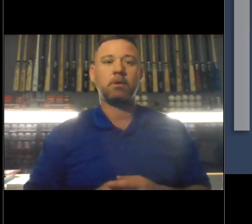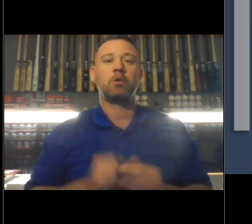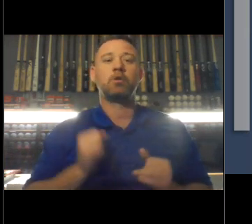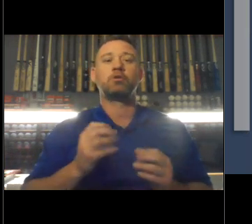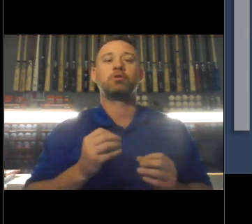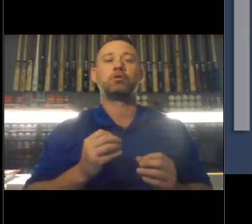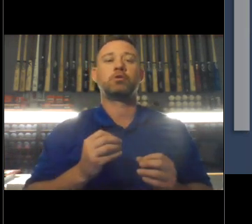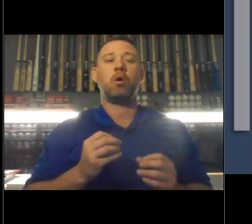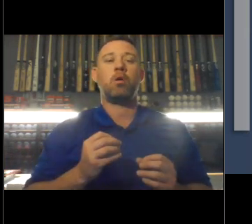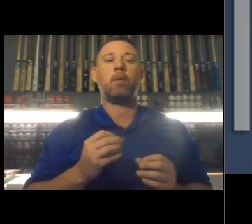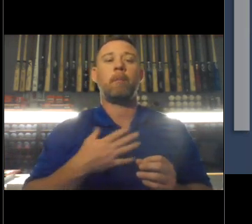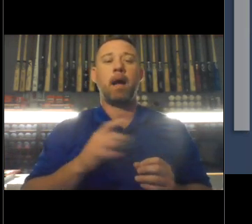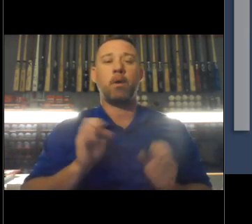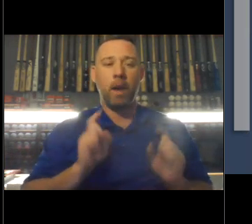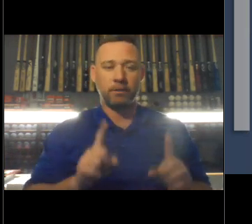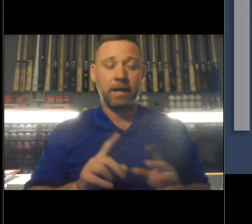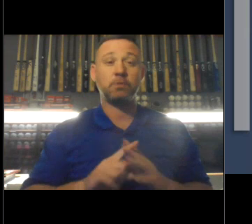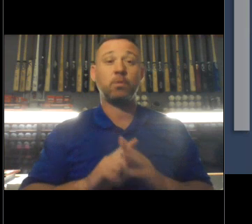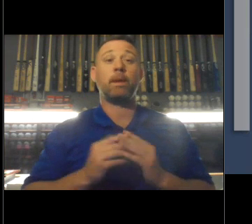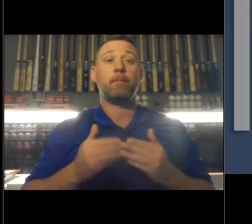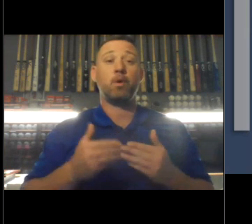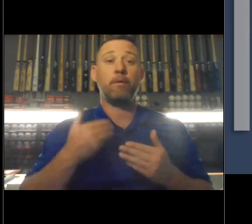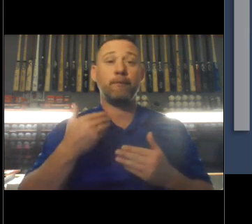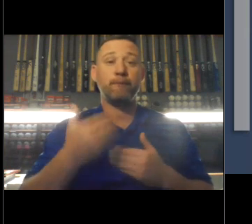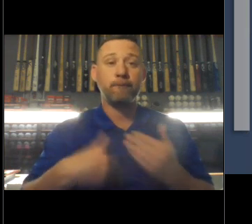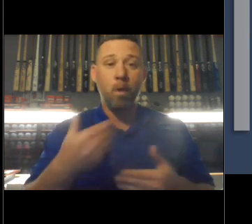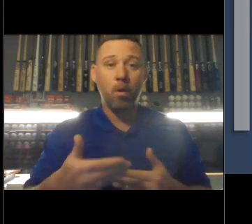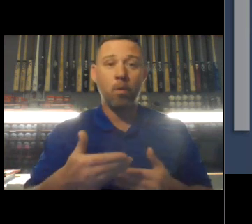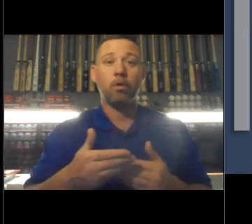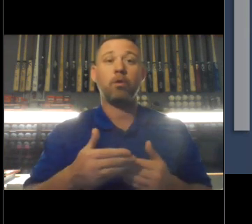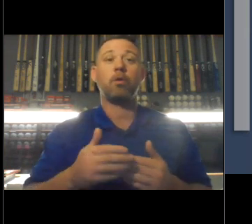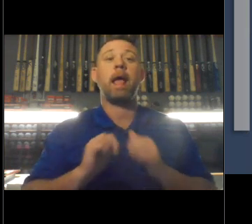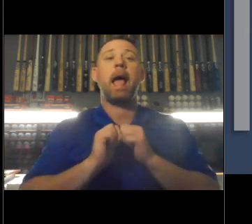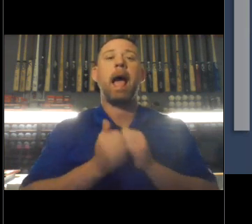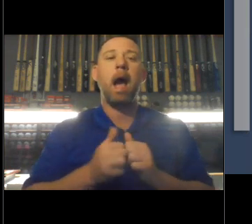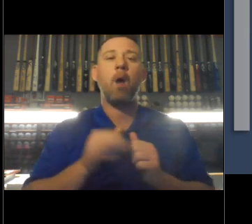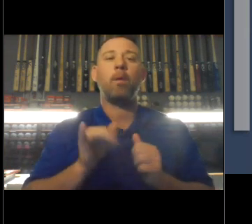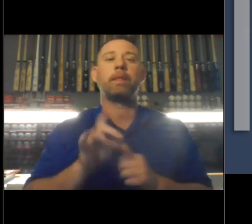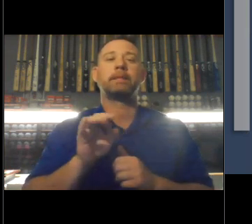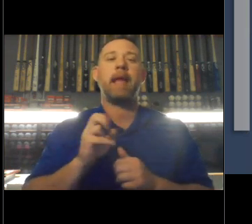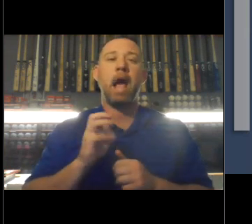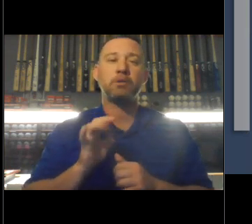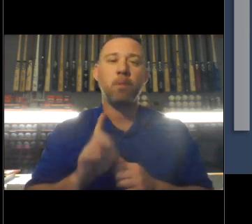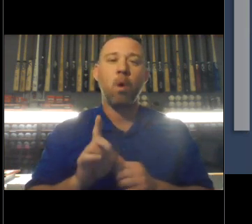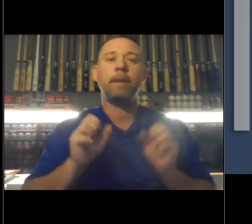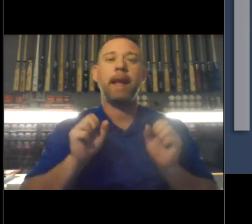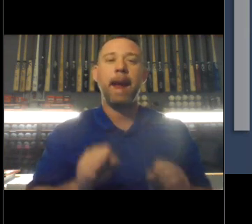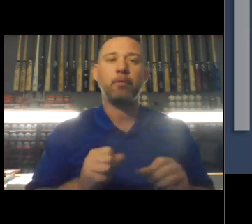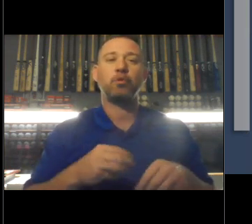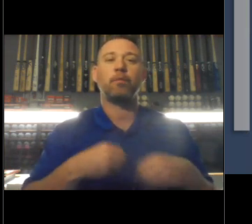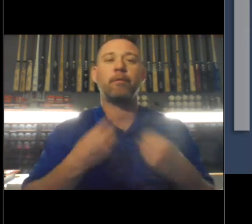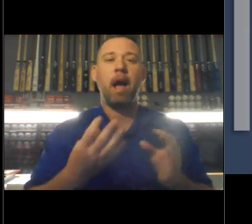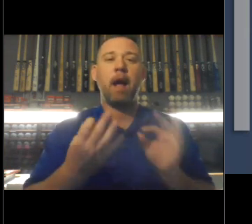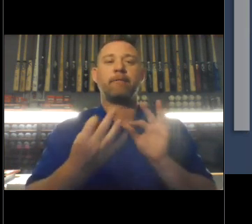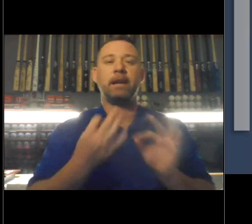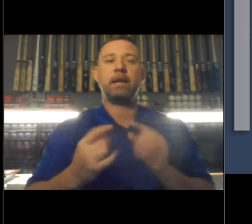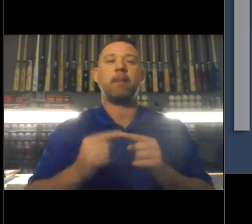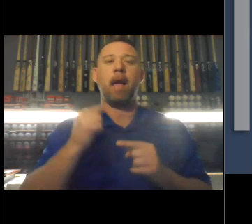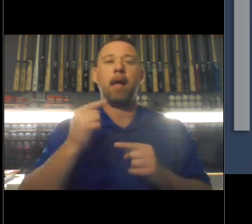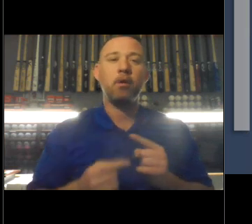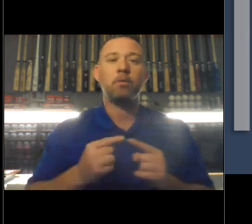question, I guess, as we move forward, how will this data, this dashboard be able to provide feedback loops on what